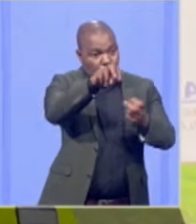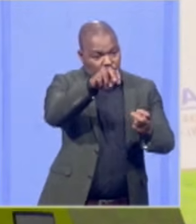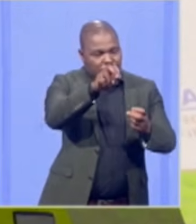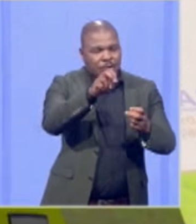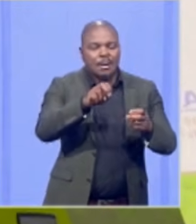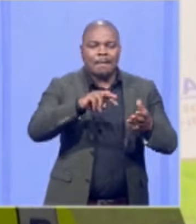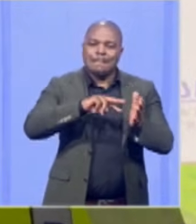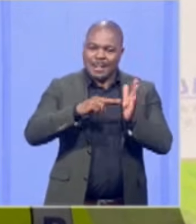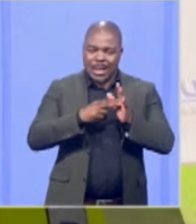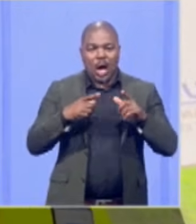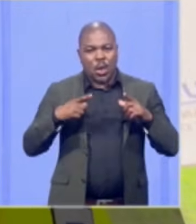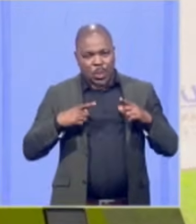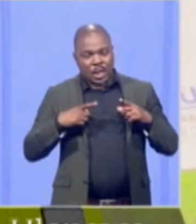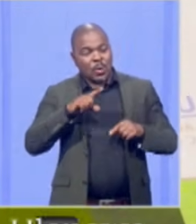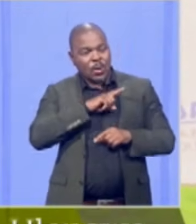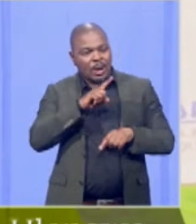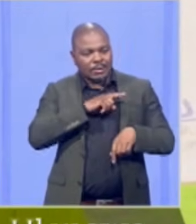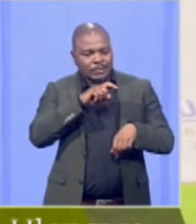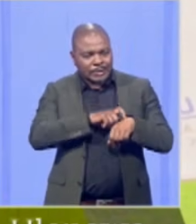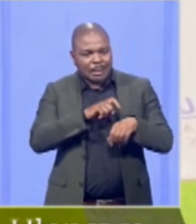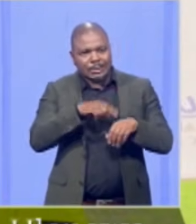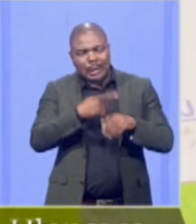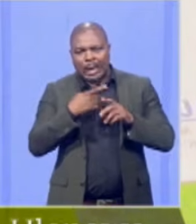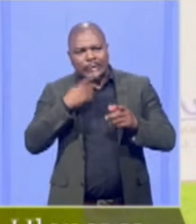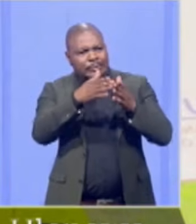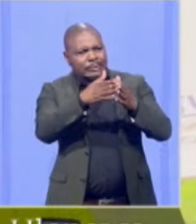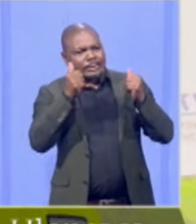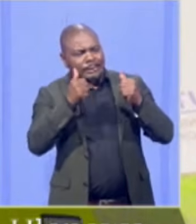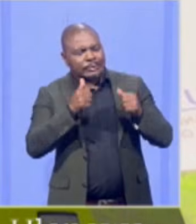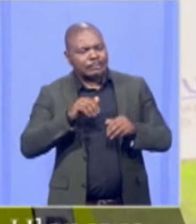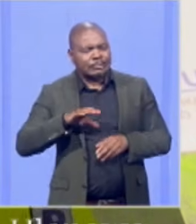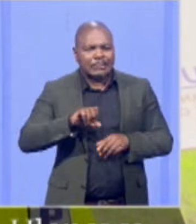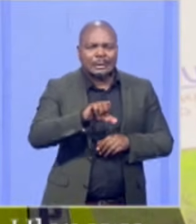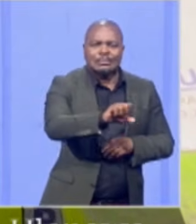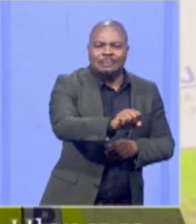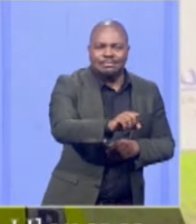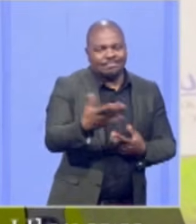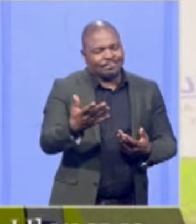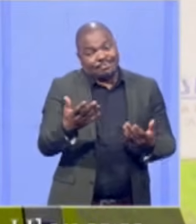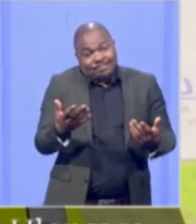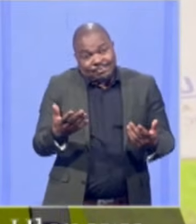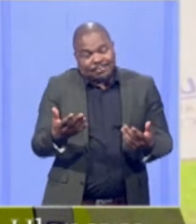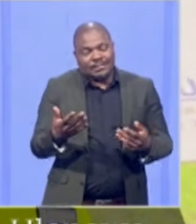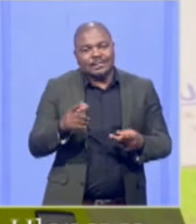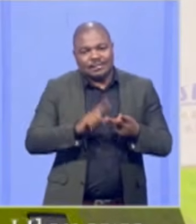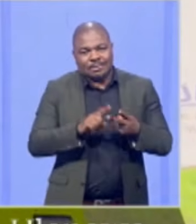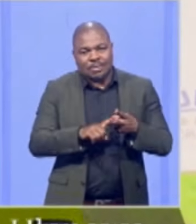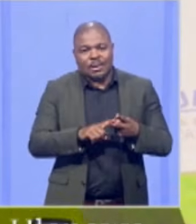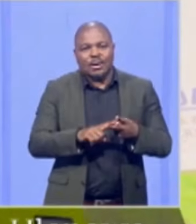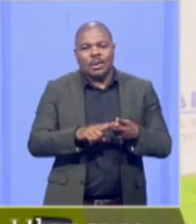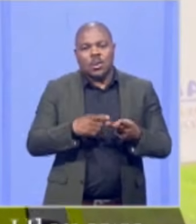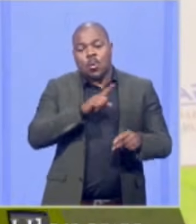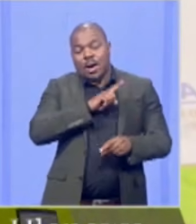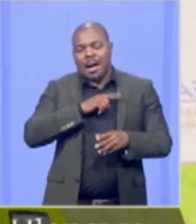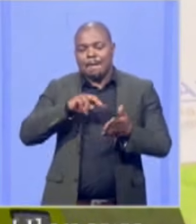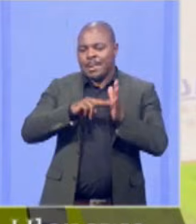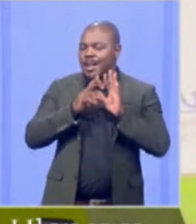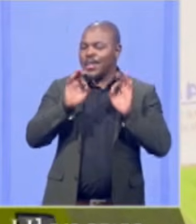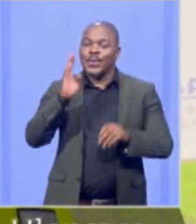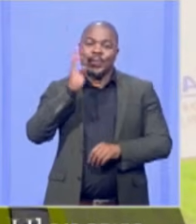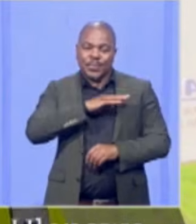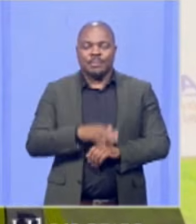are trying to make up for lost time on the road for an inability to respect time and an inability to plan correctly.